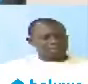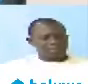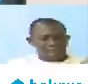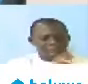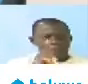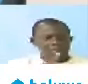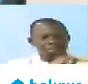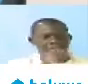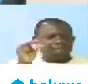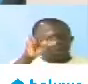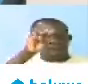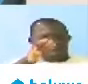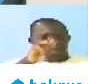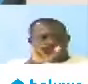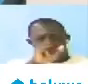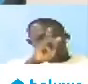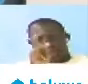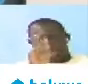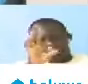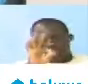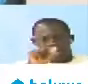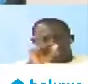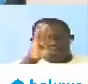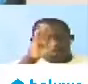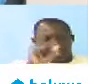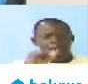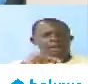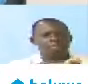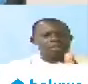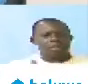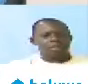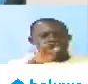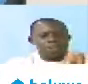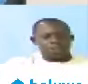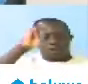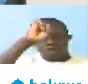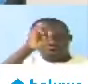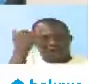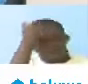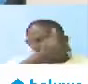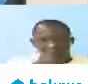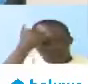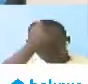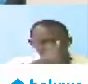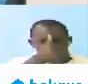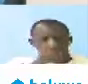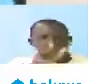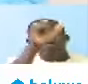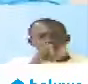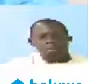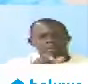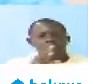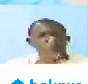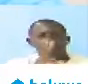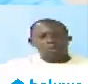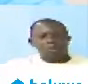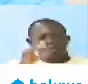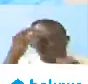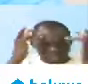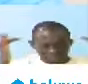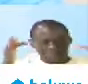Maktaba that the senior African revolutionaries were trained? Ako, when you call Mutala Ko,